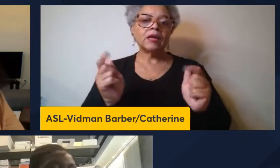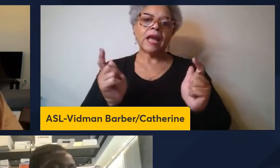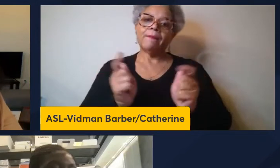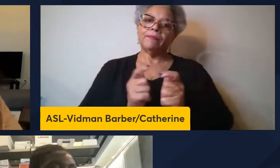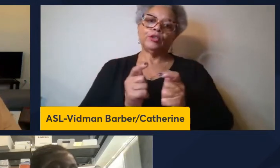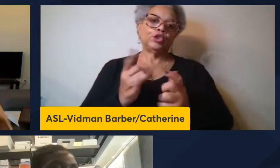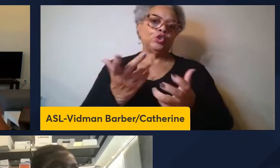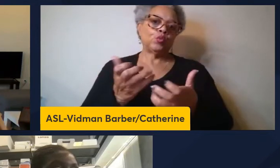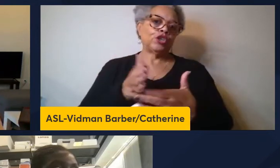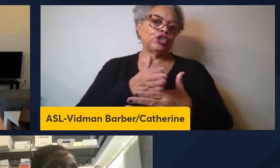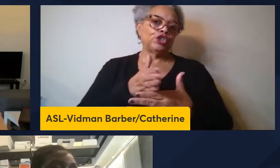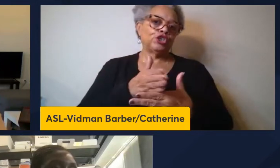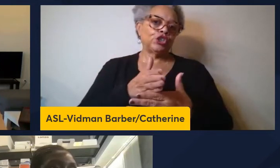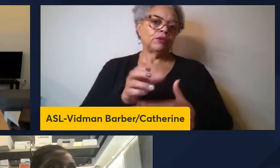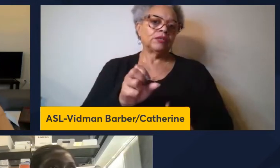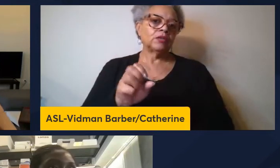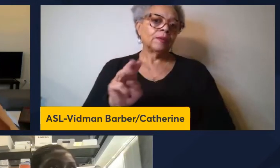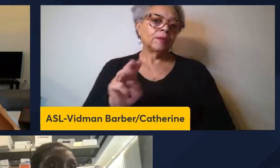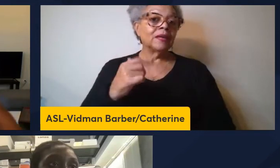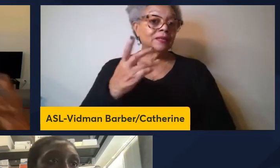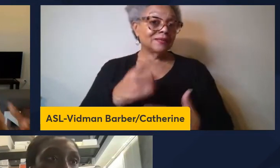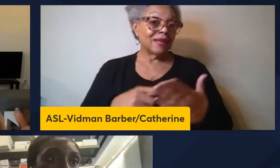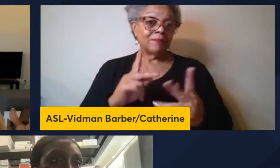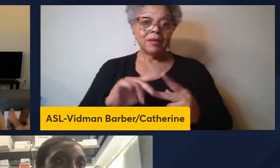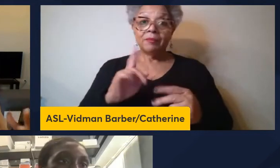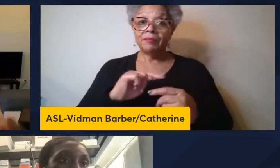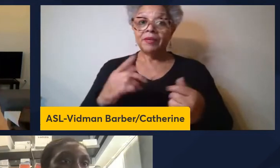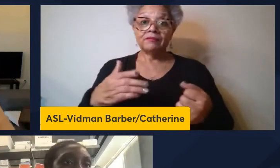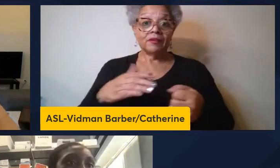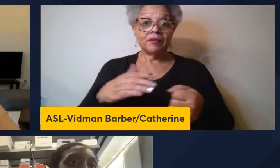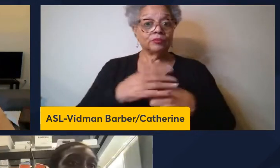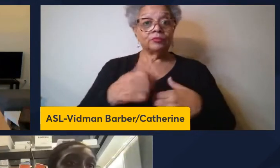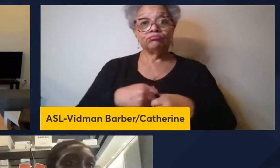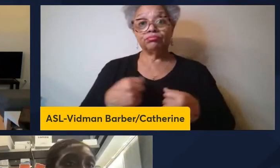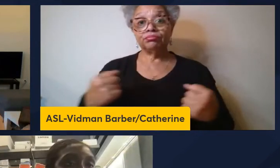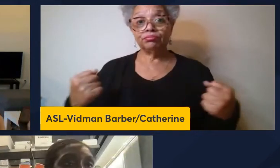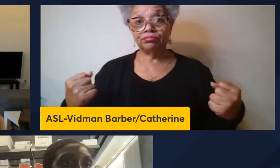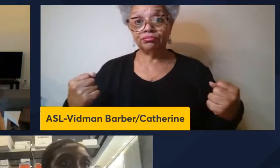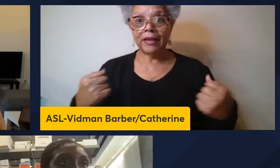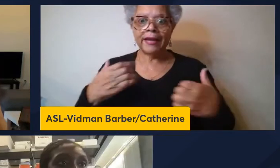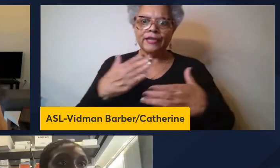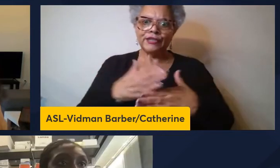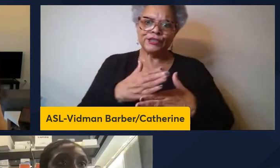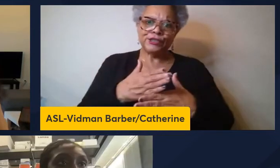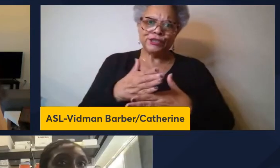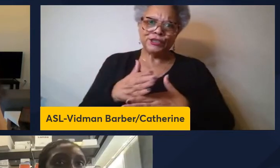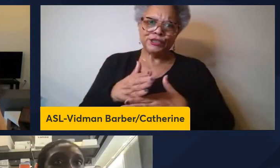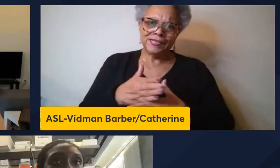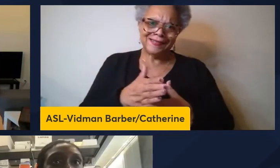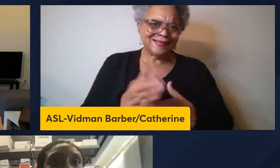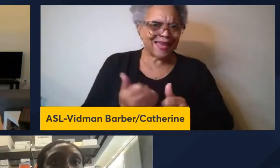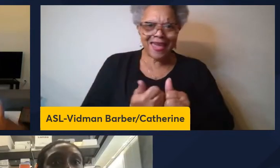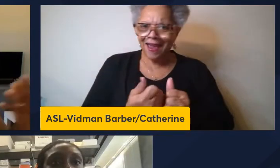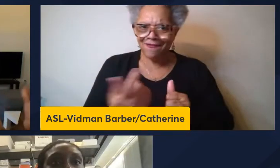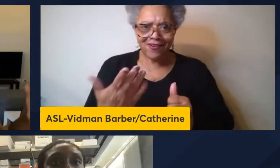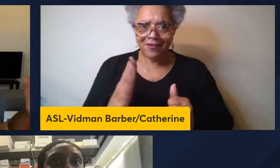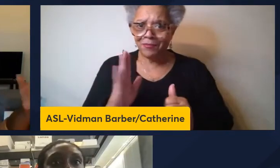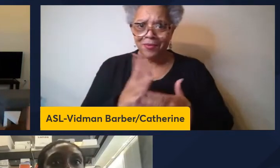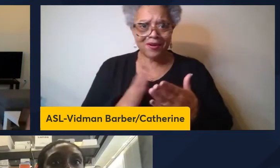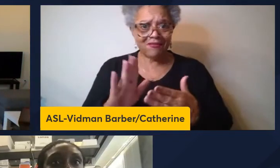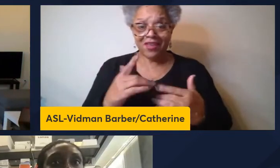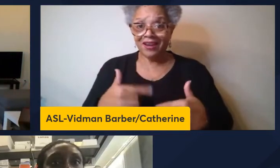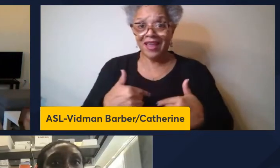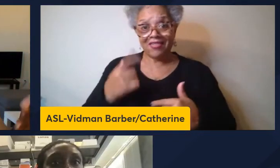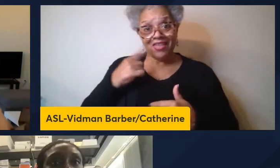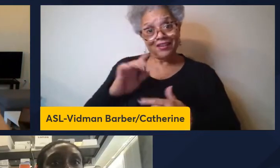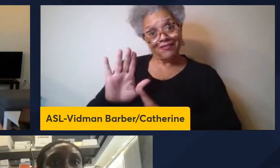want to share. I've seen some people be completely vulnerable and share every aspect of their lives. That's for